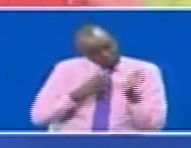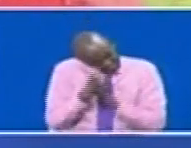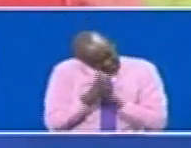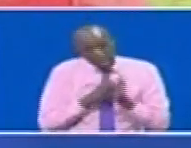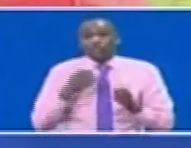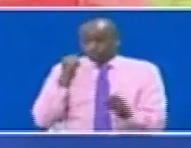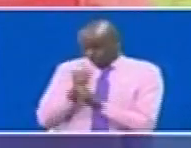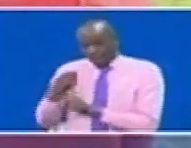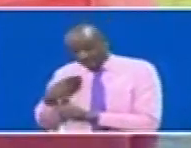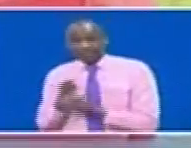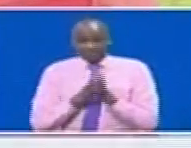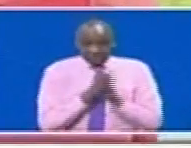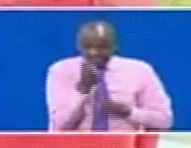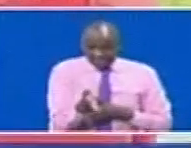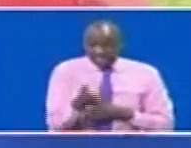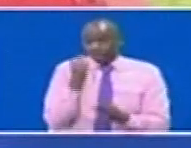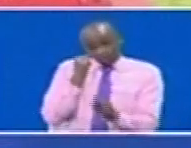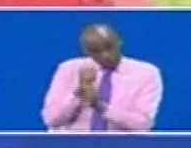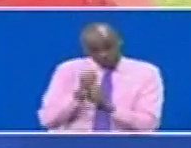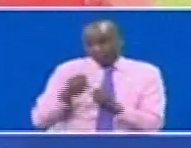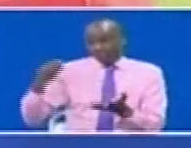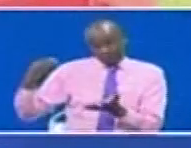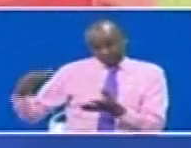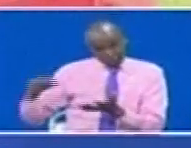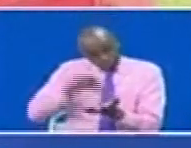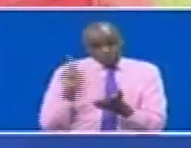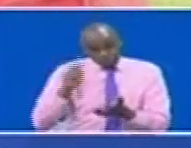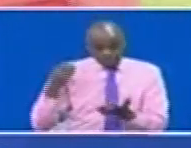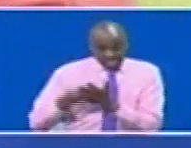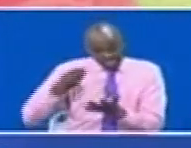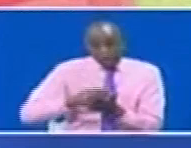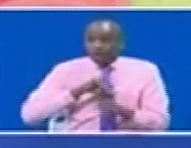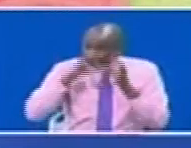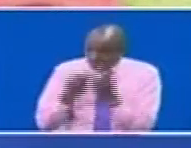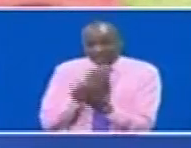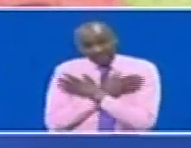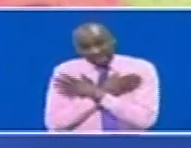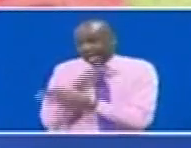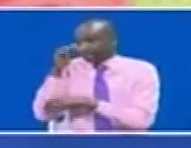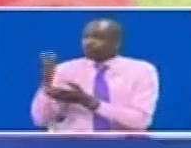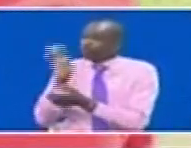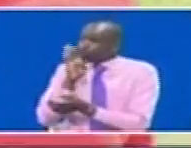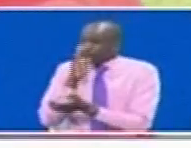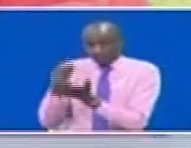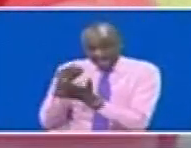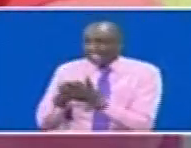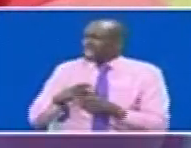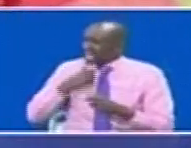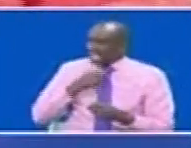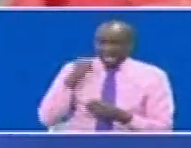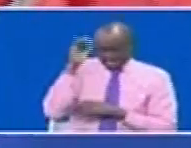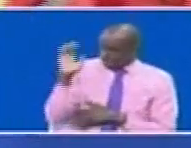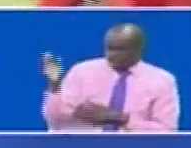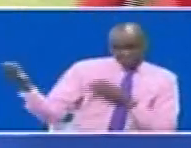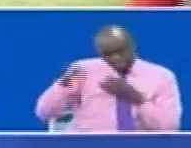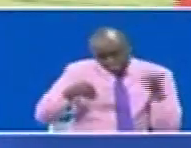have your job. So your job actually has been financing that. Sometimes you have to ask from family and friends. They like the idea, they like what you're doing, so they